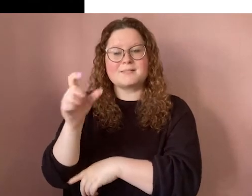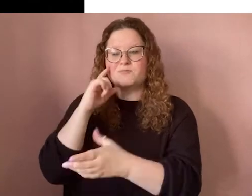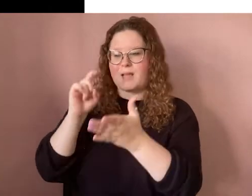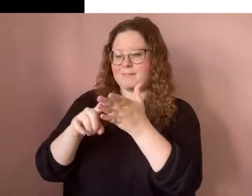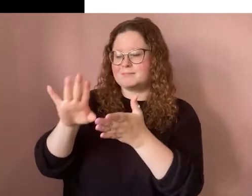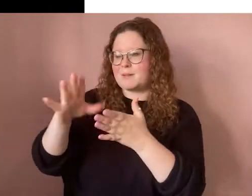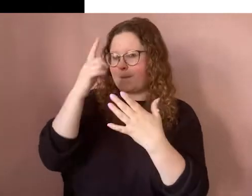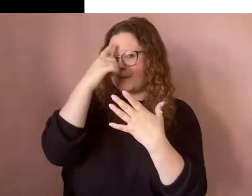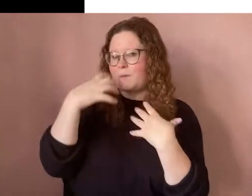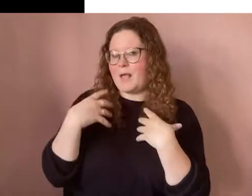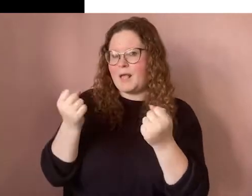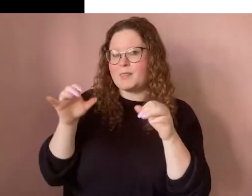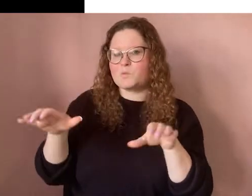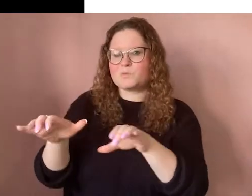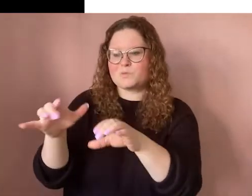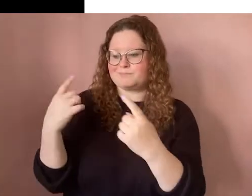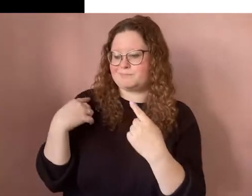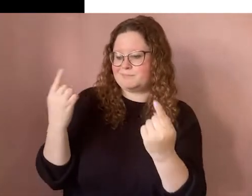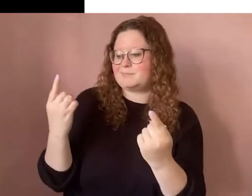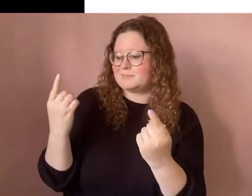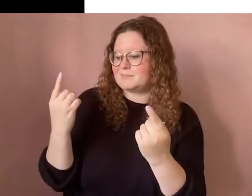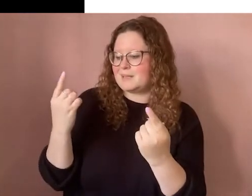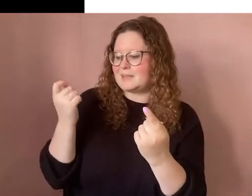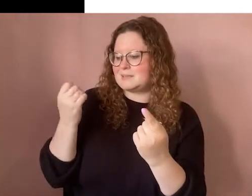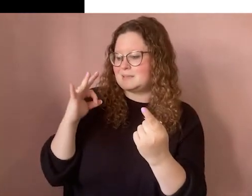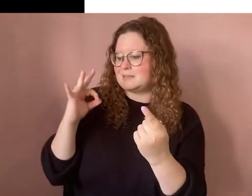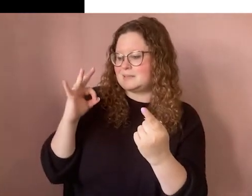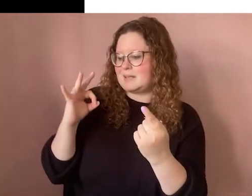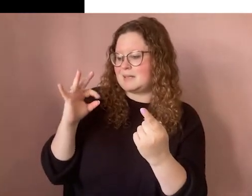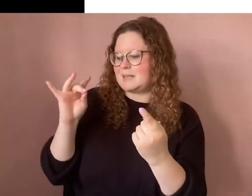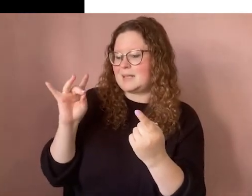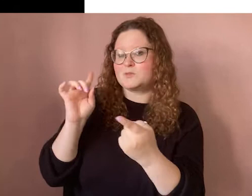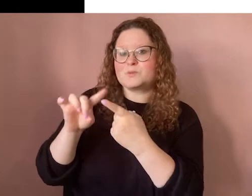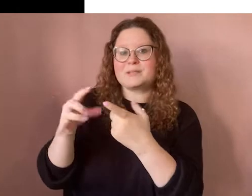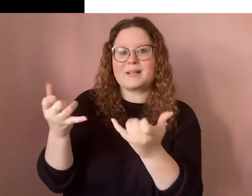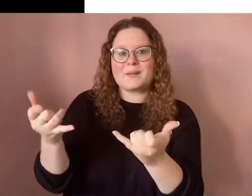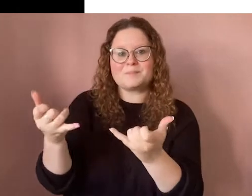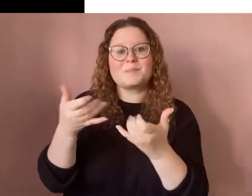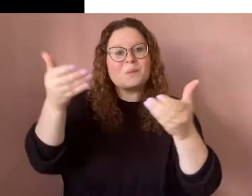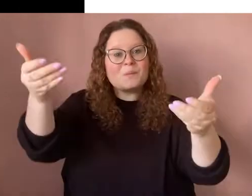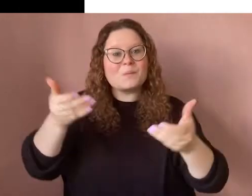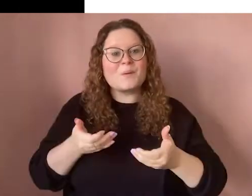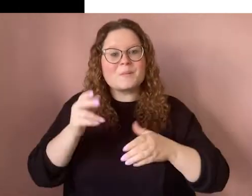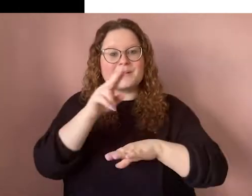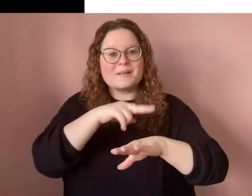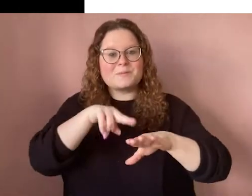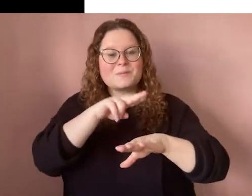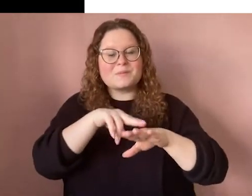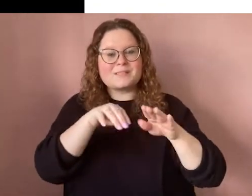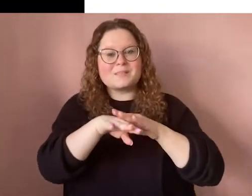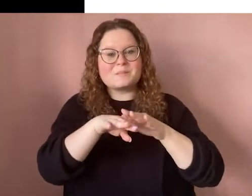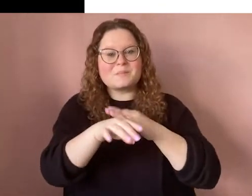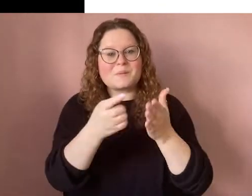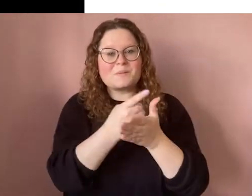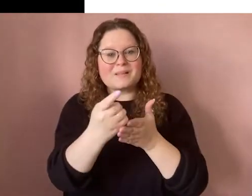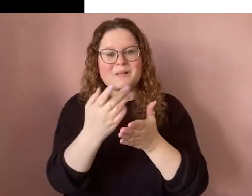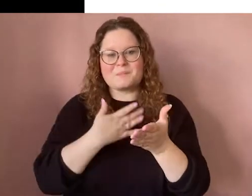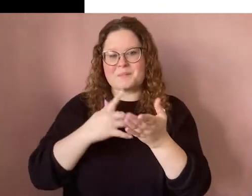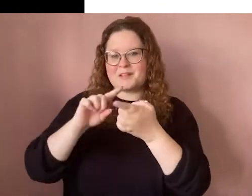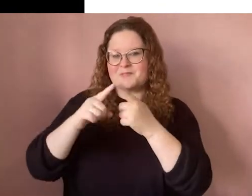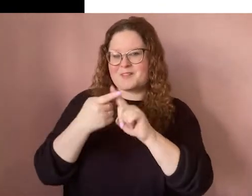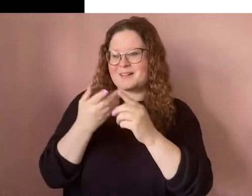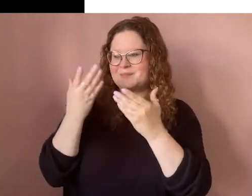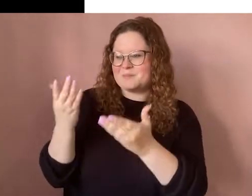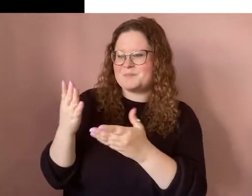since 1998. Welcome to our National Accessibility Week, my good friend, Dr. Bill Wilkerson.